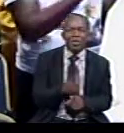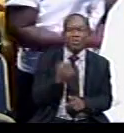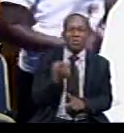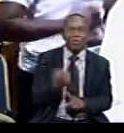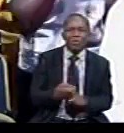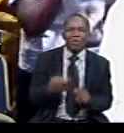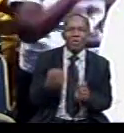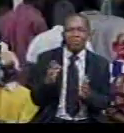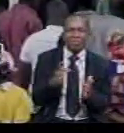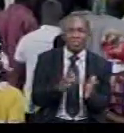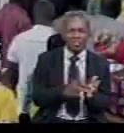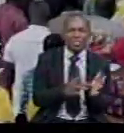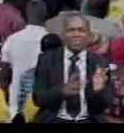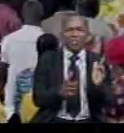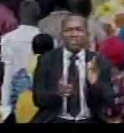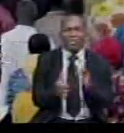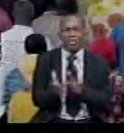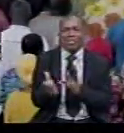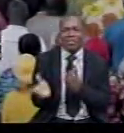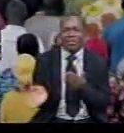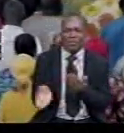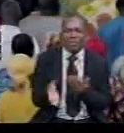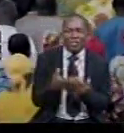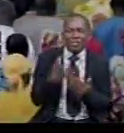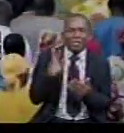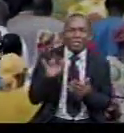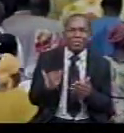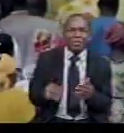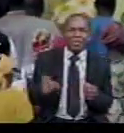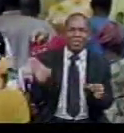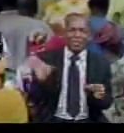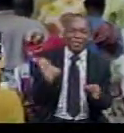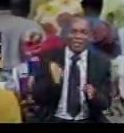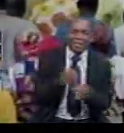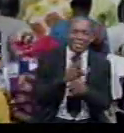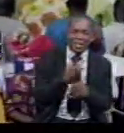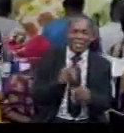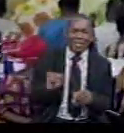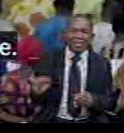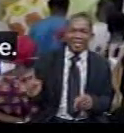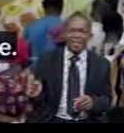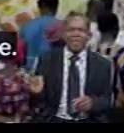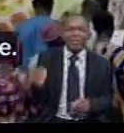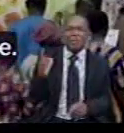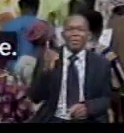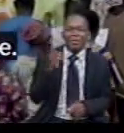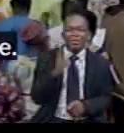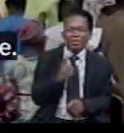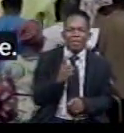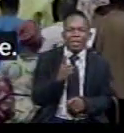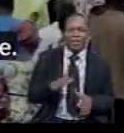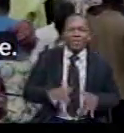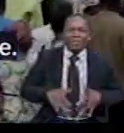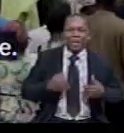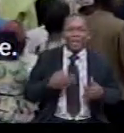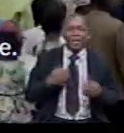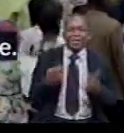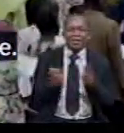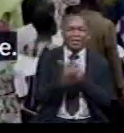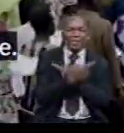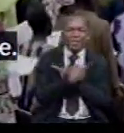just from Jesus simply taken life